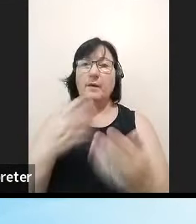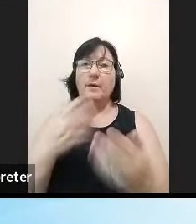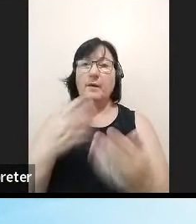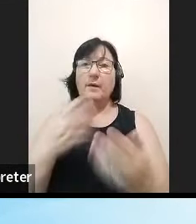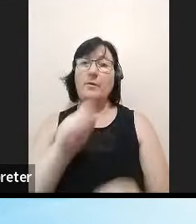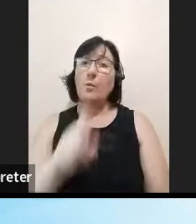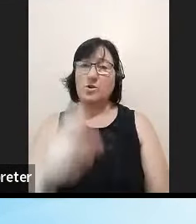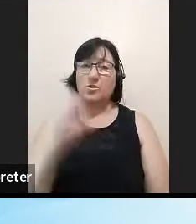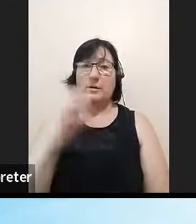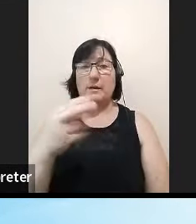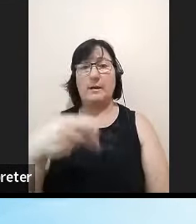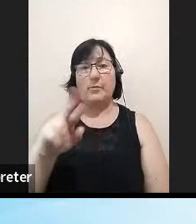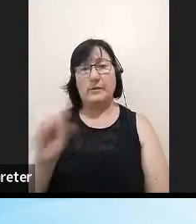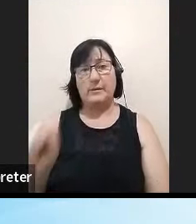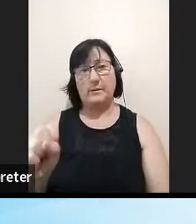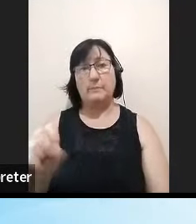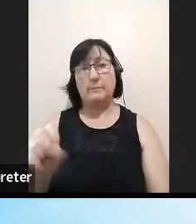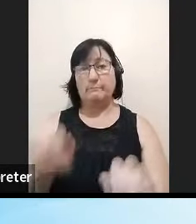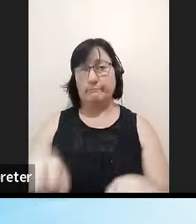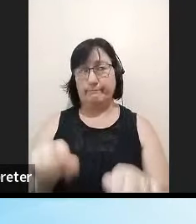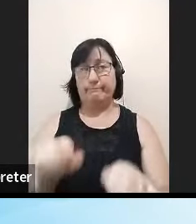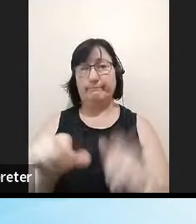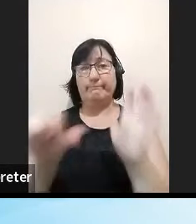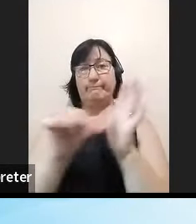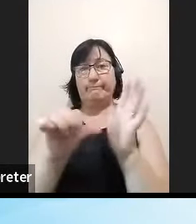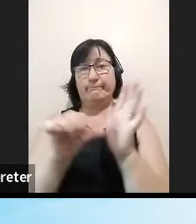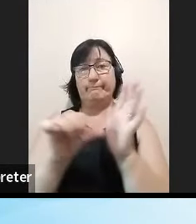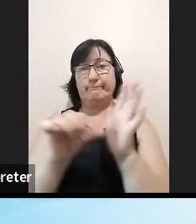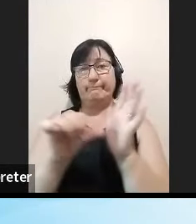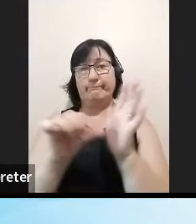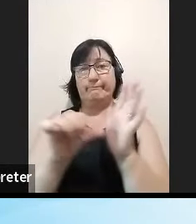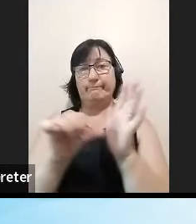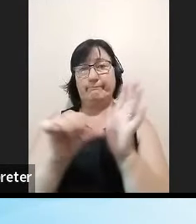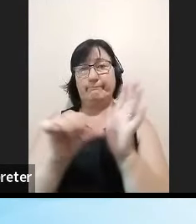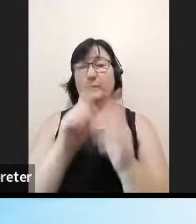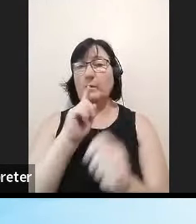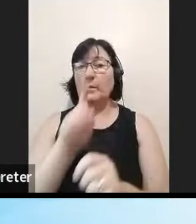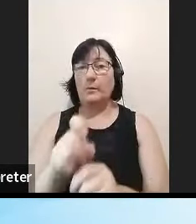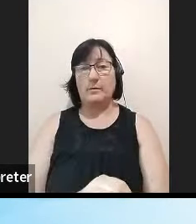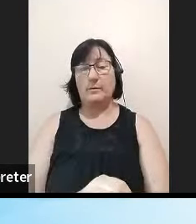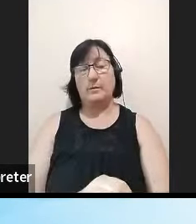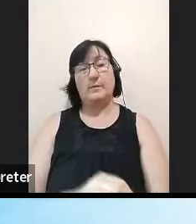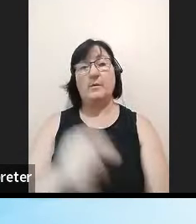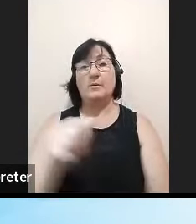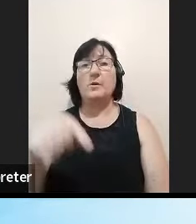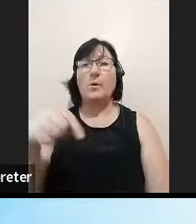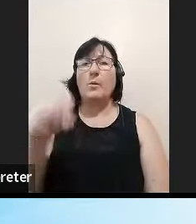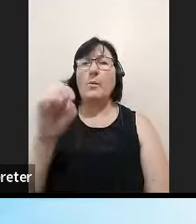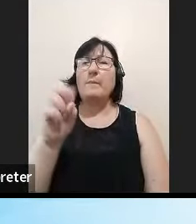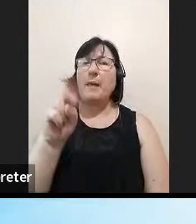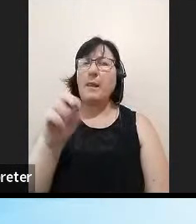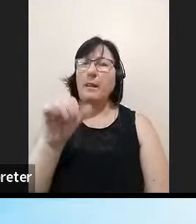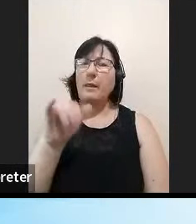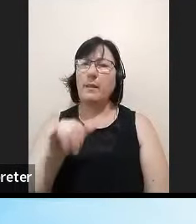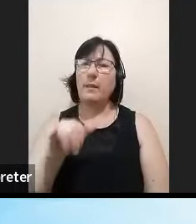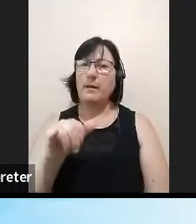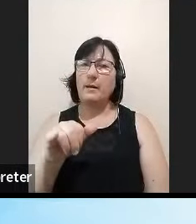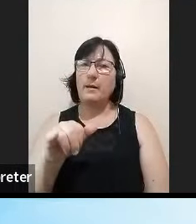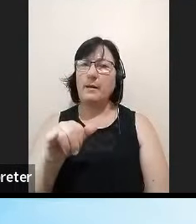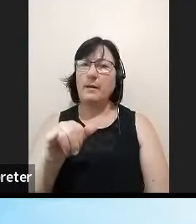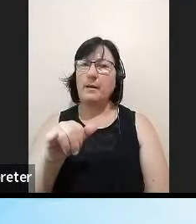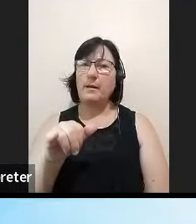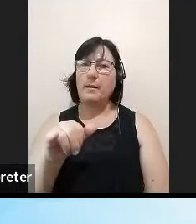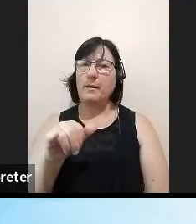So when Mrs. Bologho was conducting a presentation, she took us through the SARS compliance